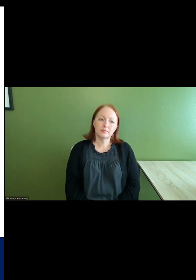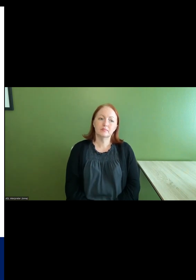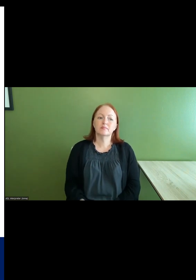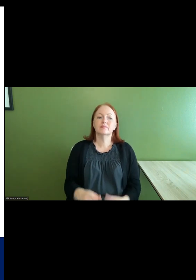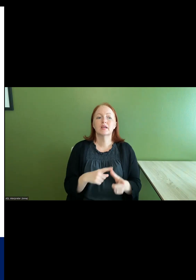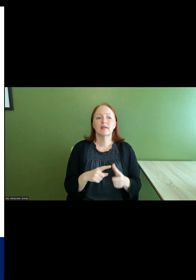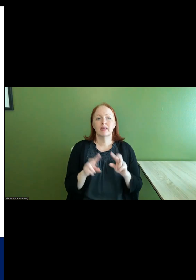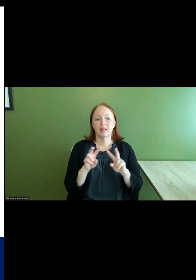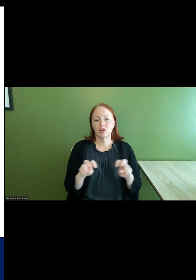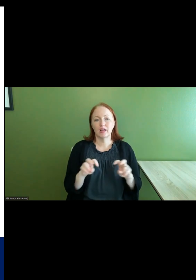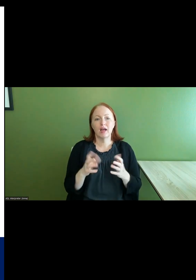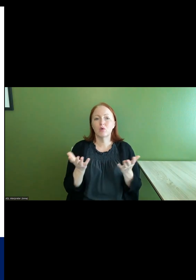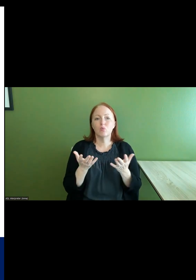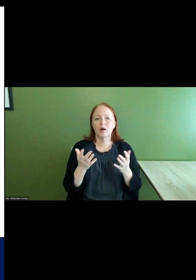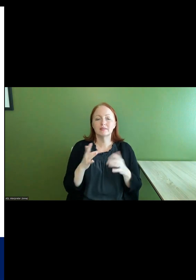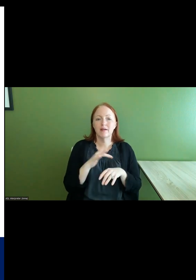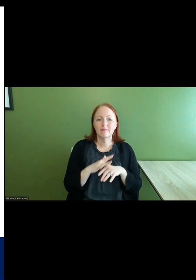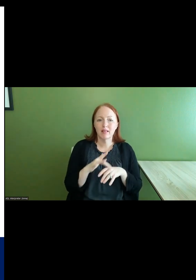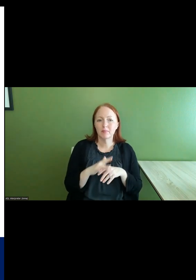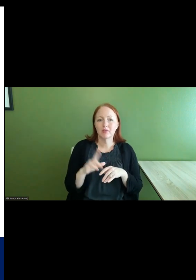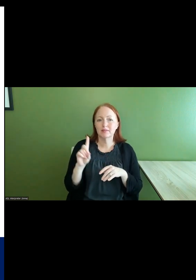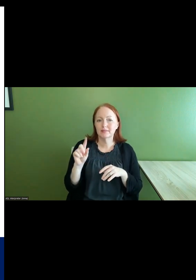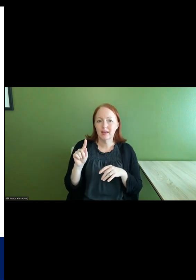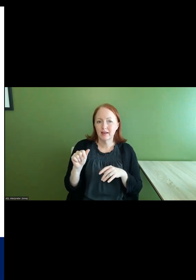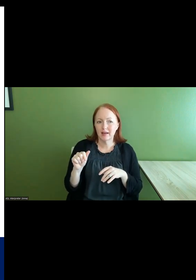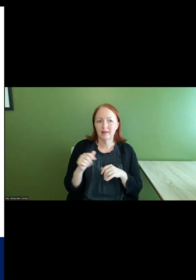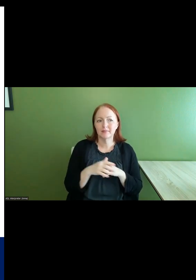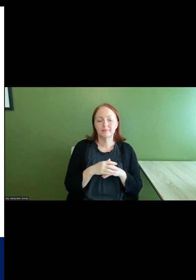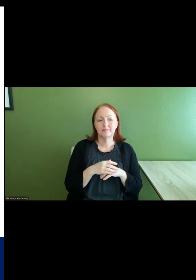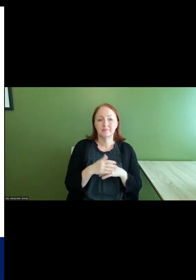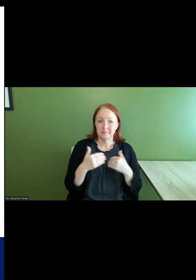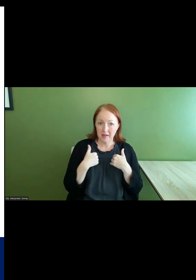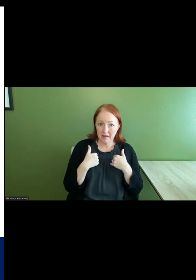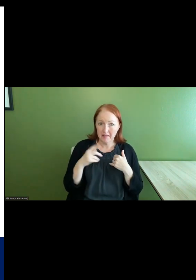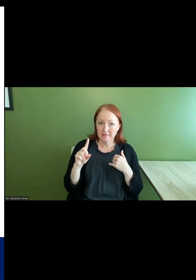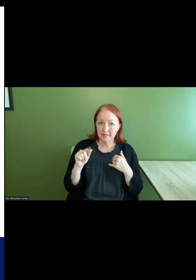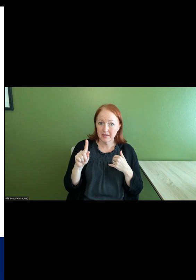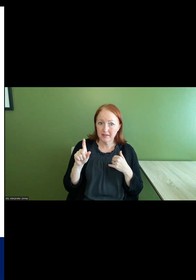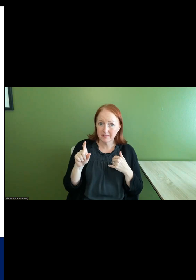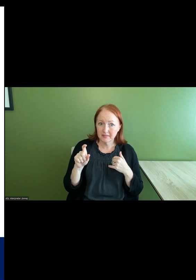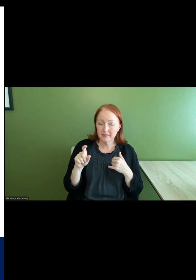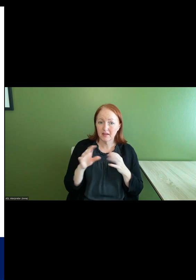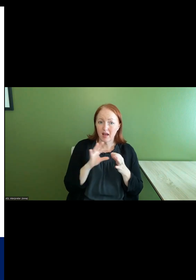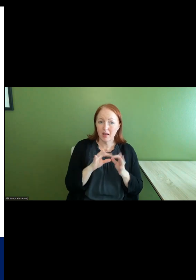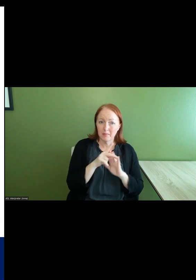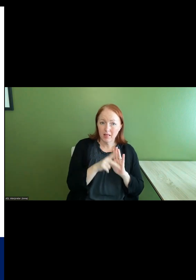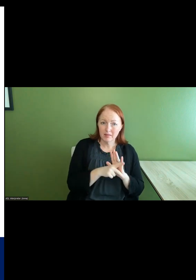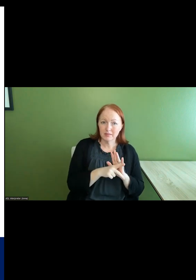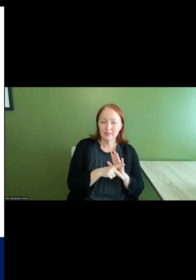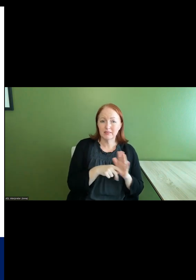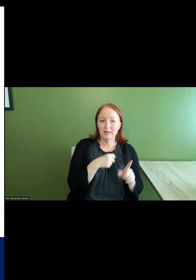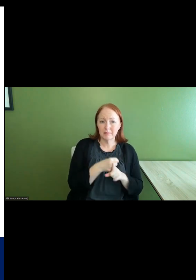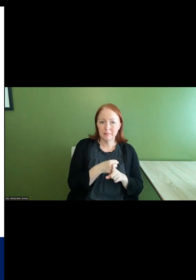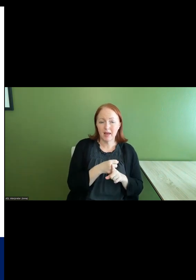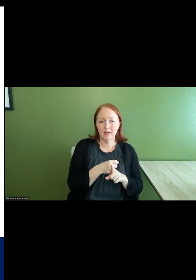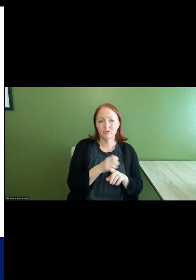at, what is the available data? Is there available data on the policy's impact on